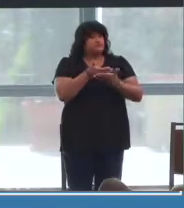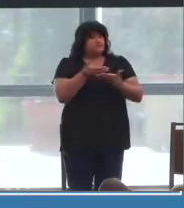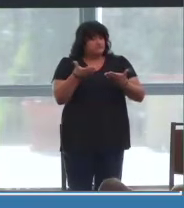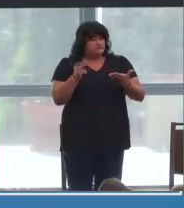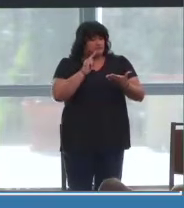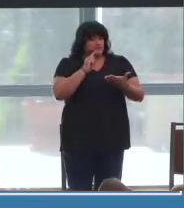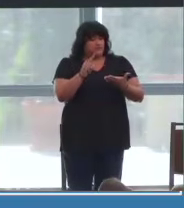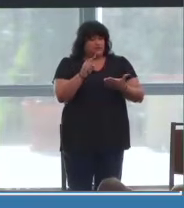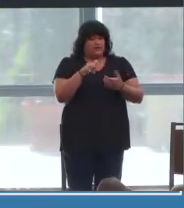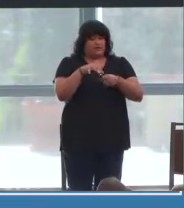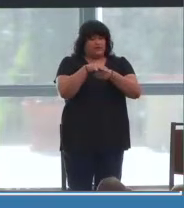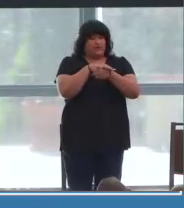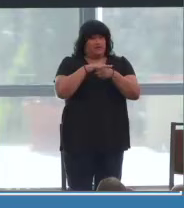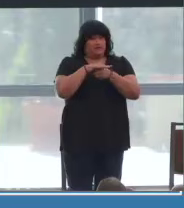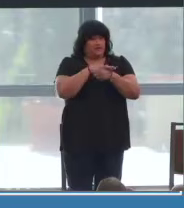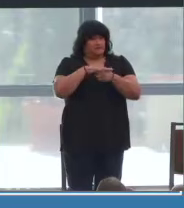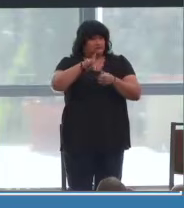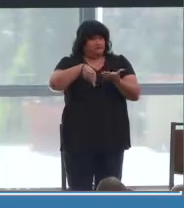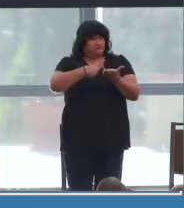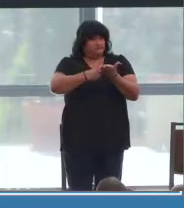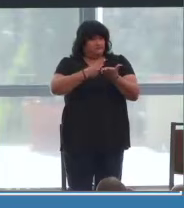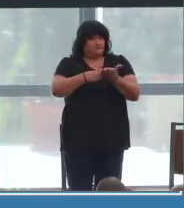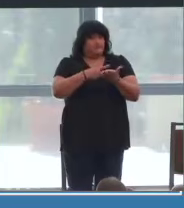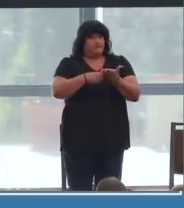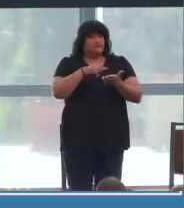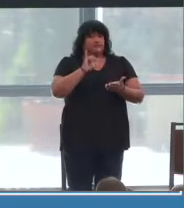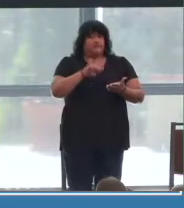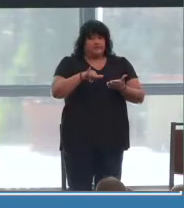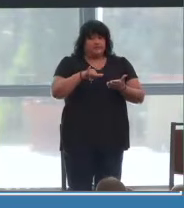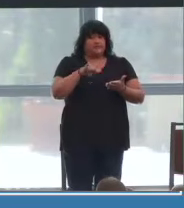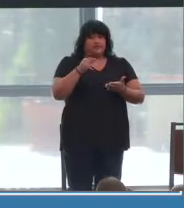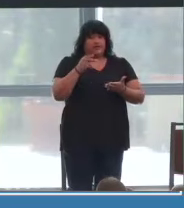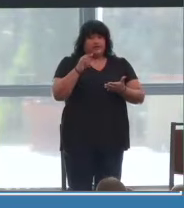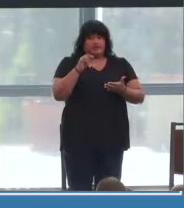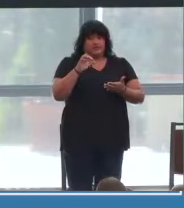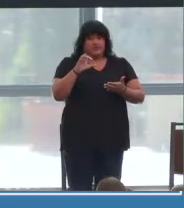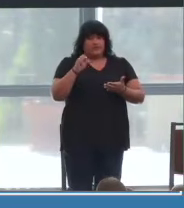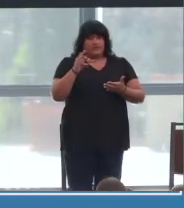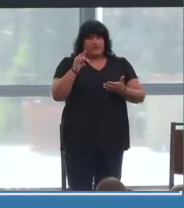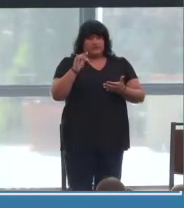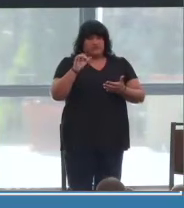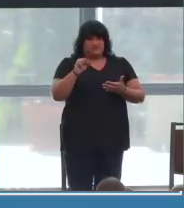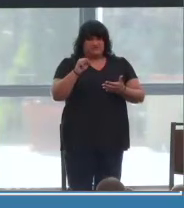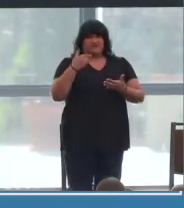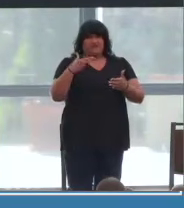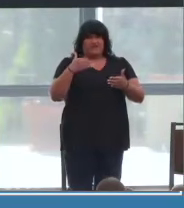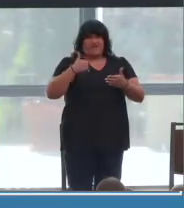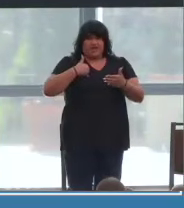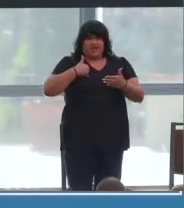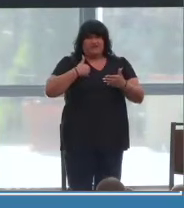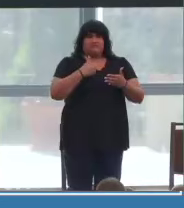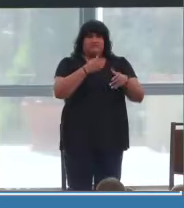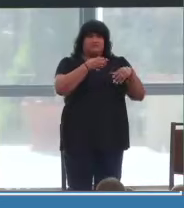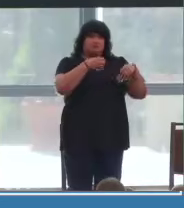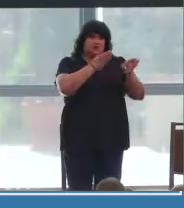an area of great interest is complement activation. And we now have 3 drugs on the market that deal with